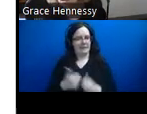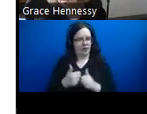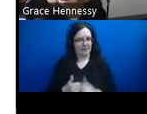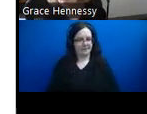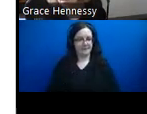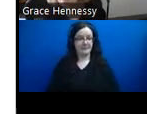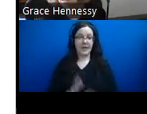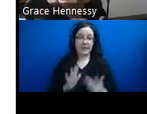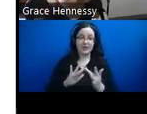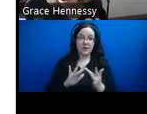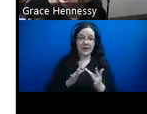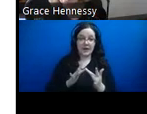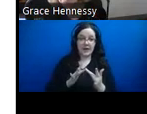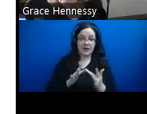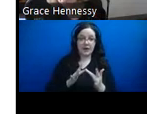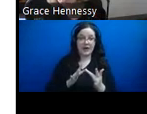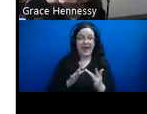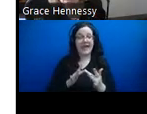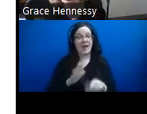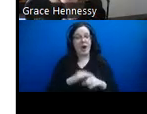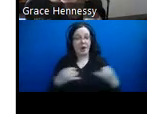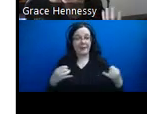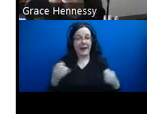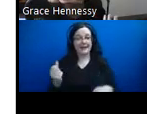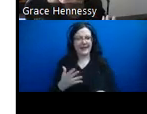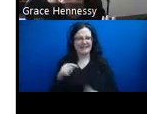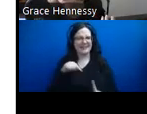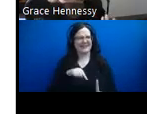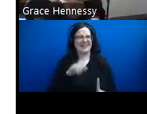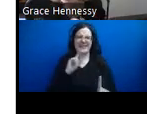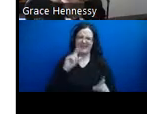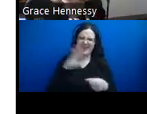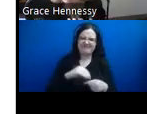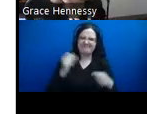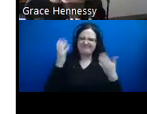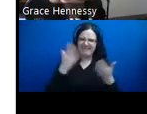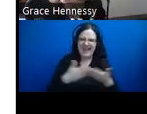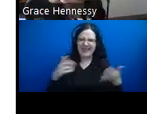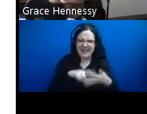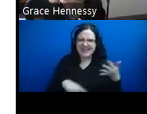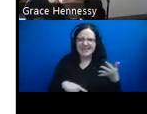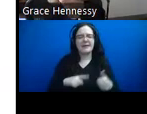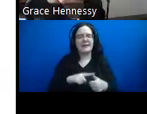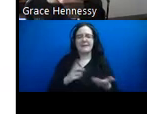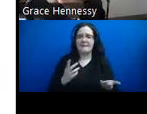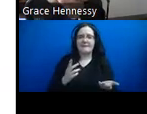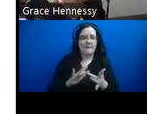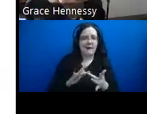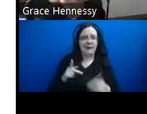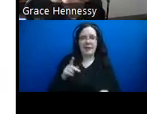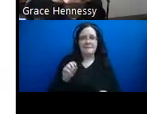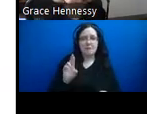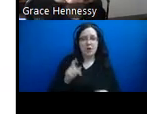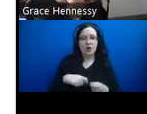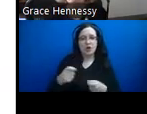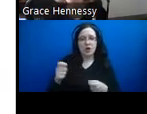or online gambling really encompassed a lot of things. It meant online poker, it meant online bingo,